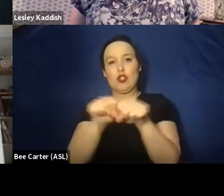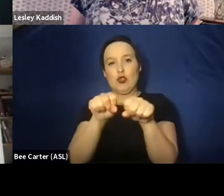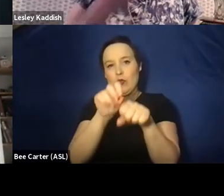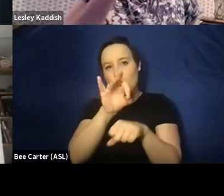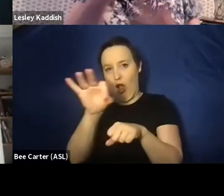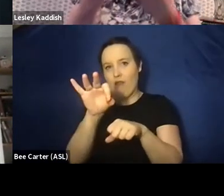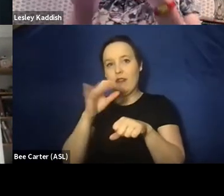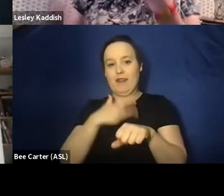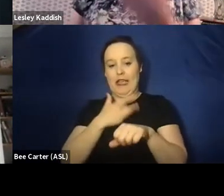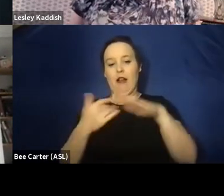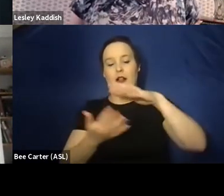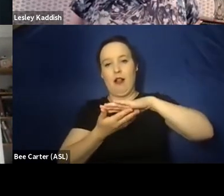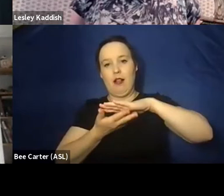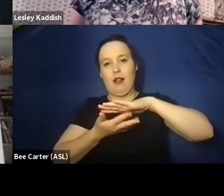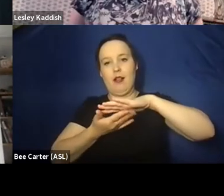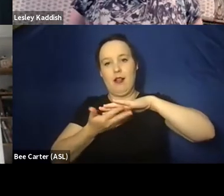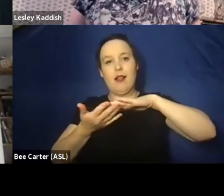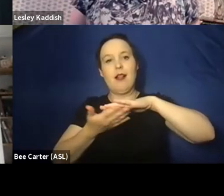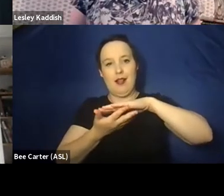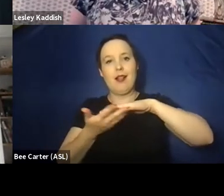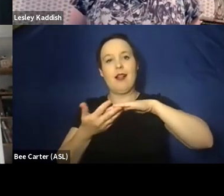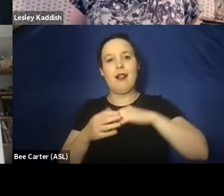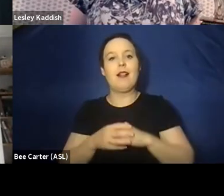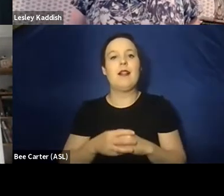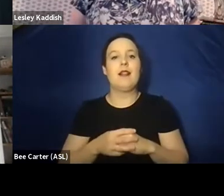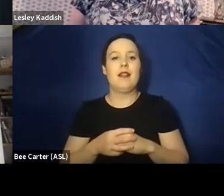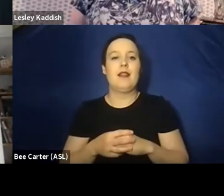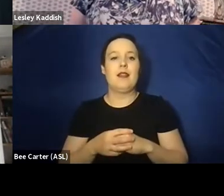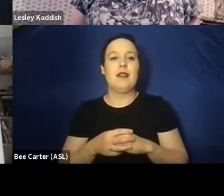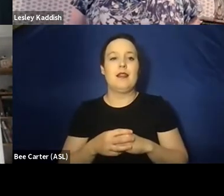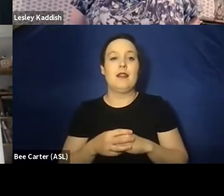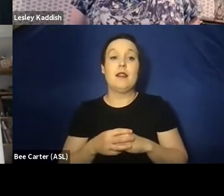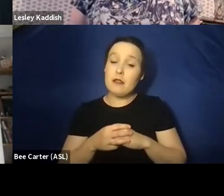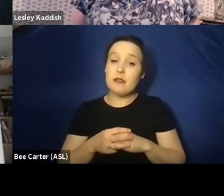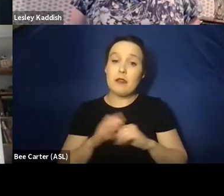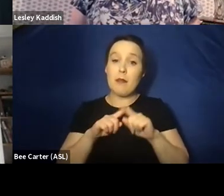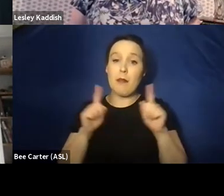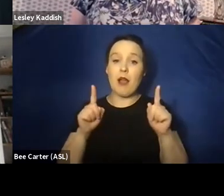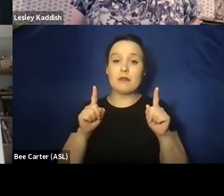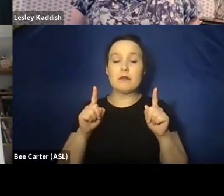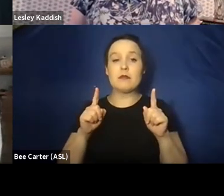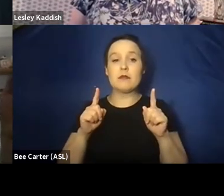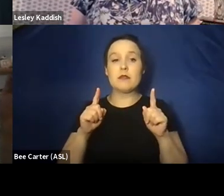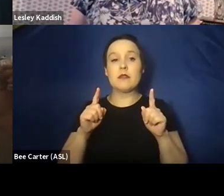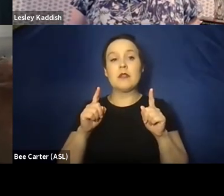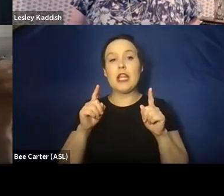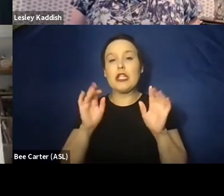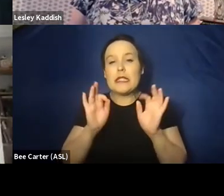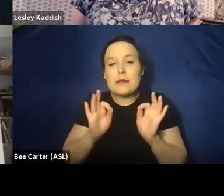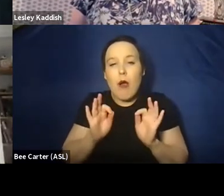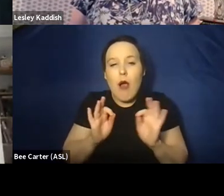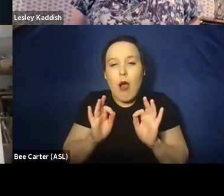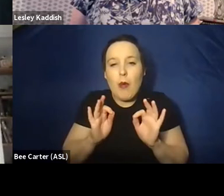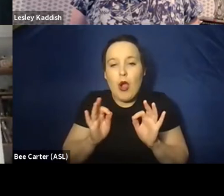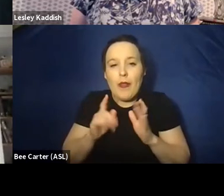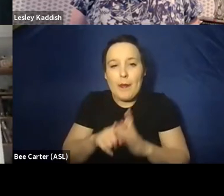That said, there is a cellular kernel that begins the next piece that I've chosen to play.